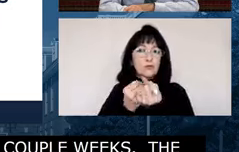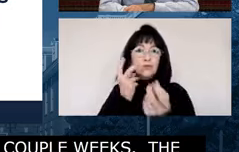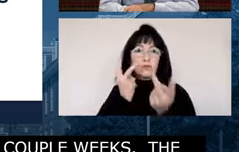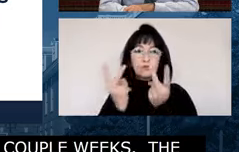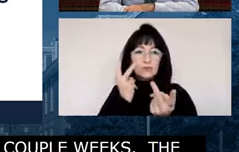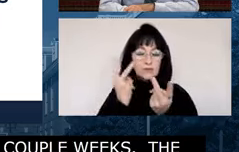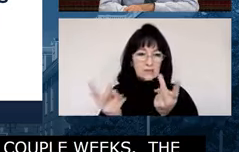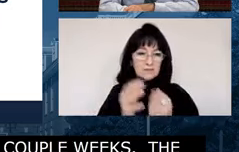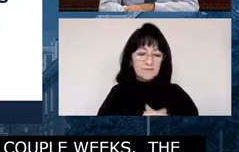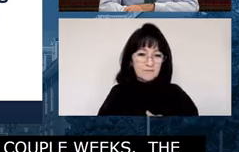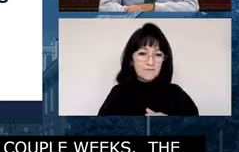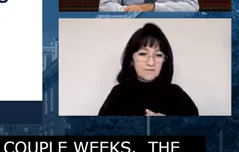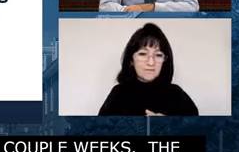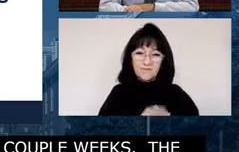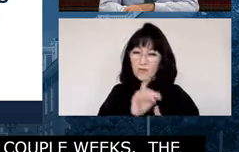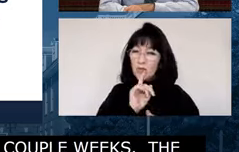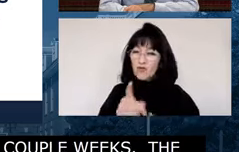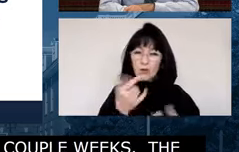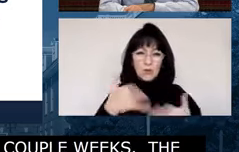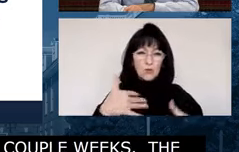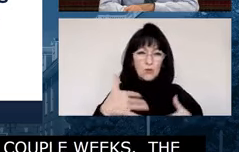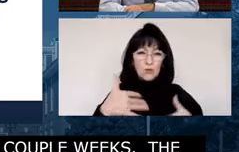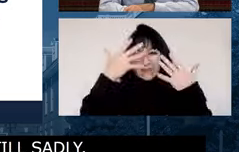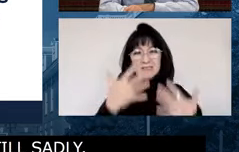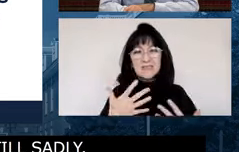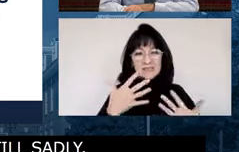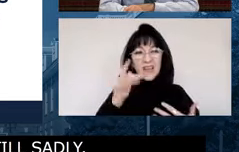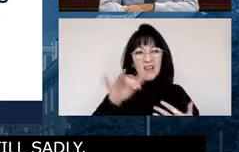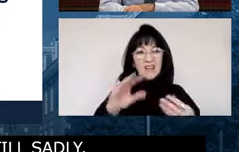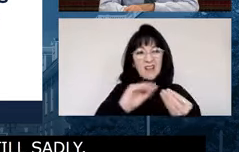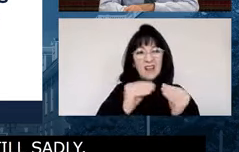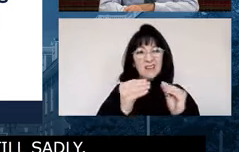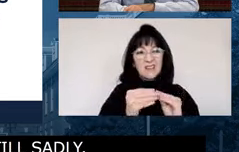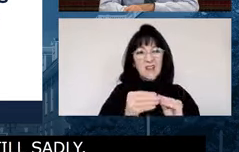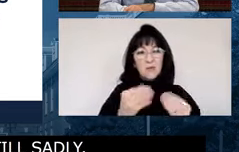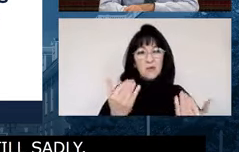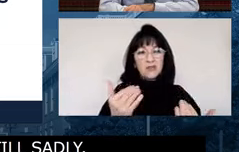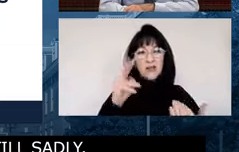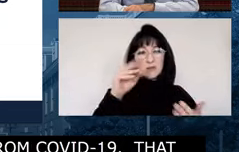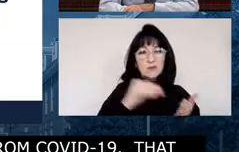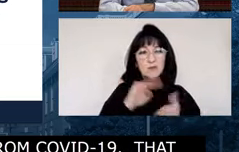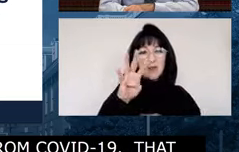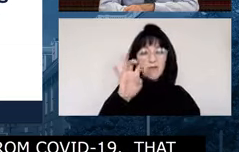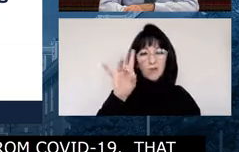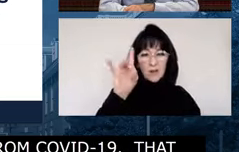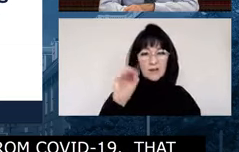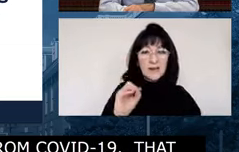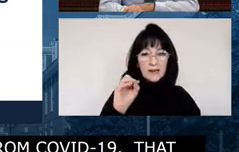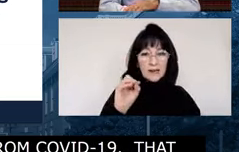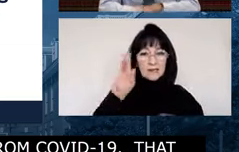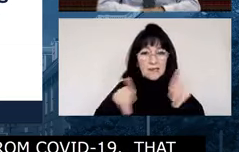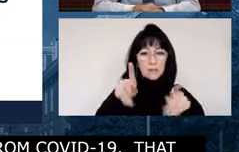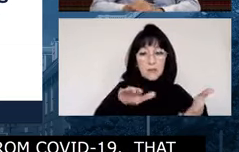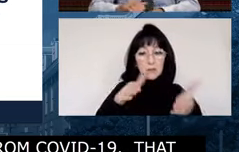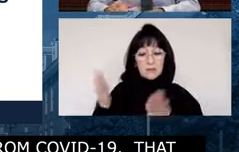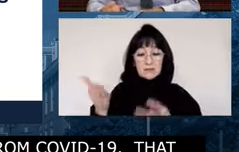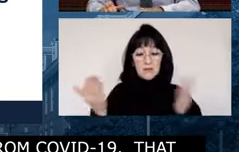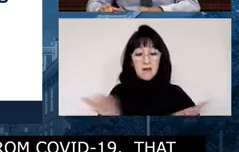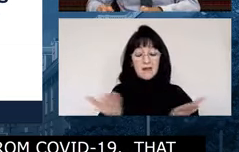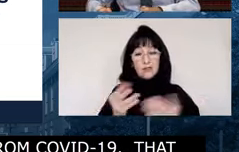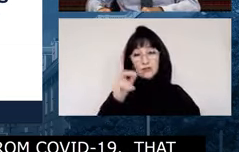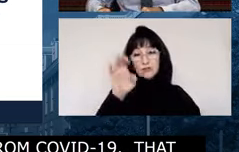passing from COVID-19. That number continues to tick up, although slower than it has in the